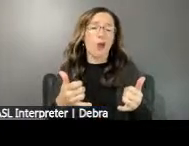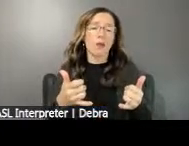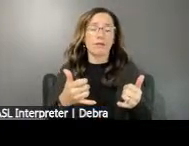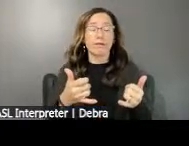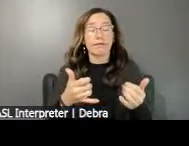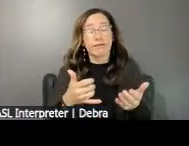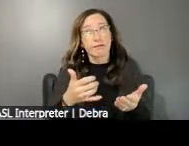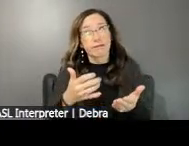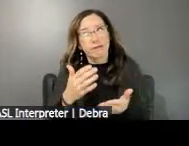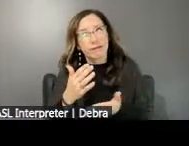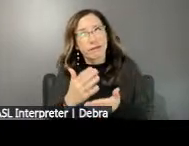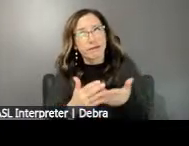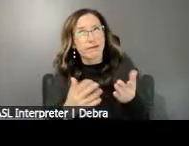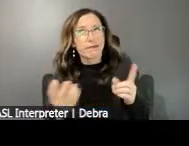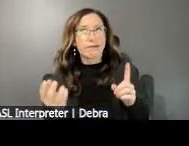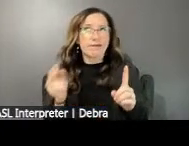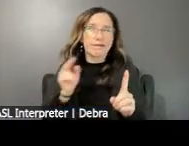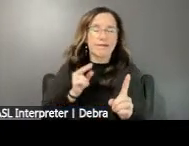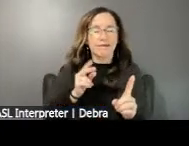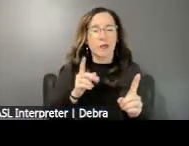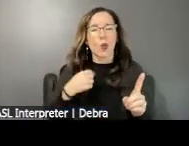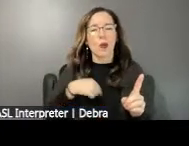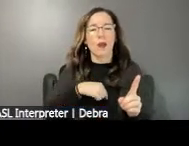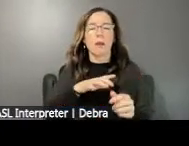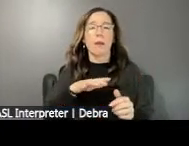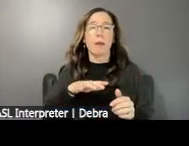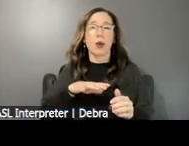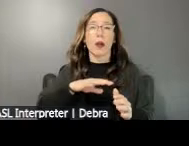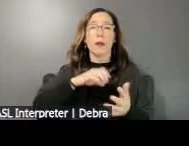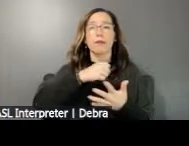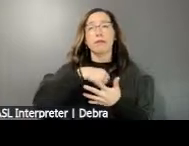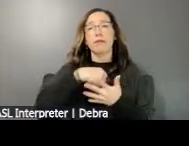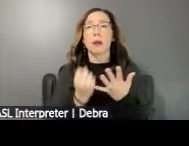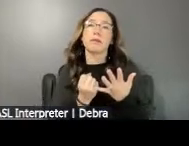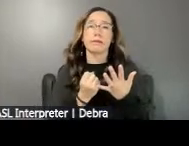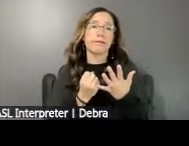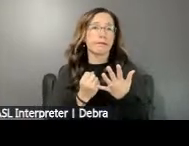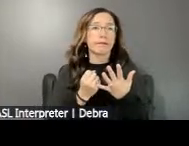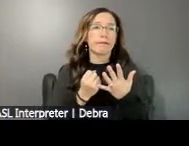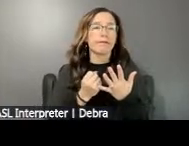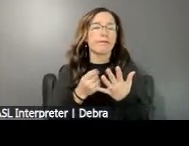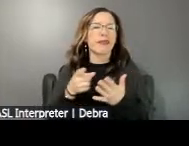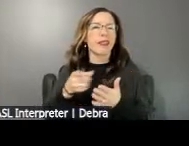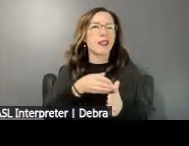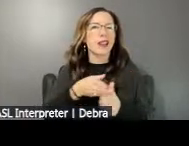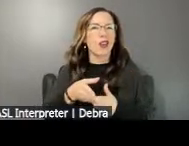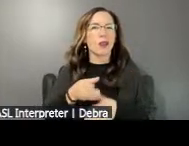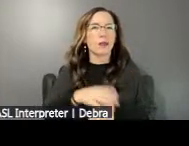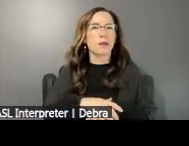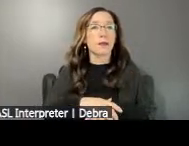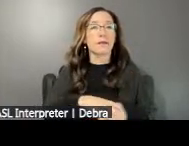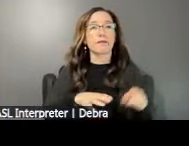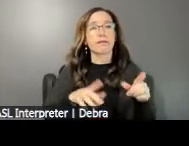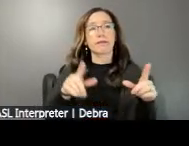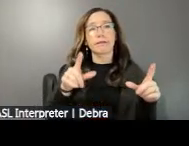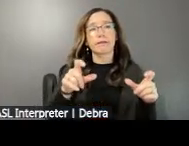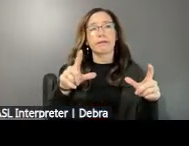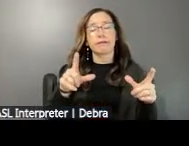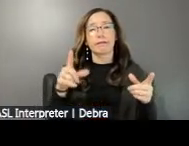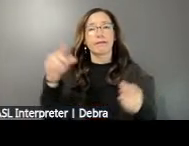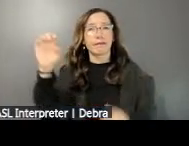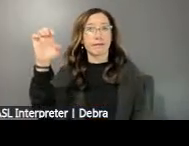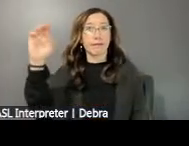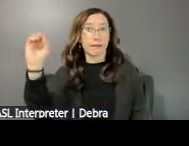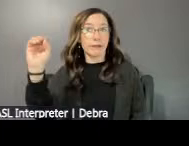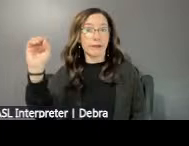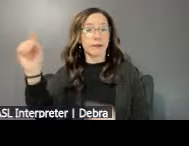we have a backslide in these areas. What I'm showing on this slide is a snapshot of the executive order